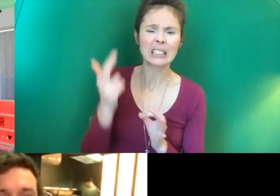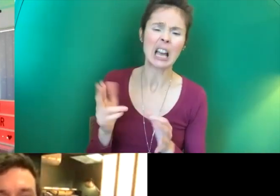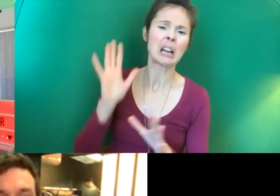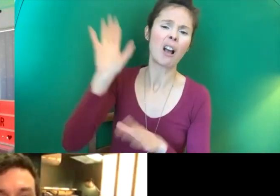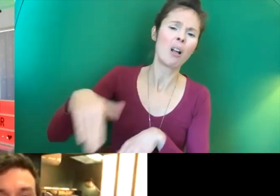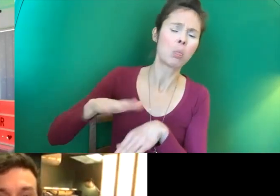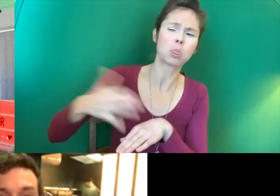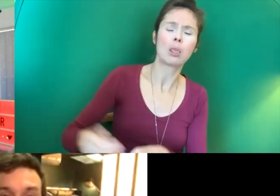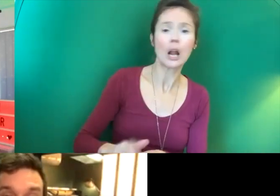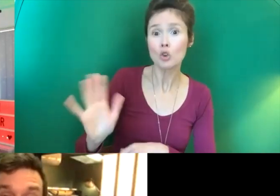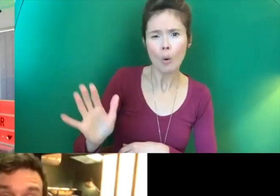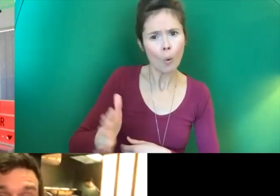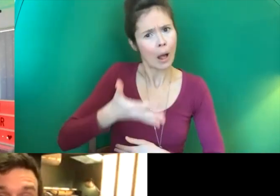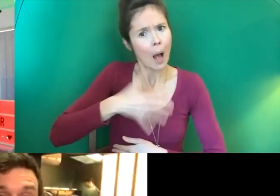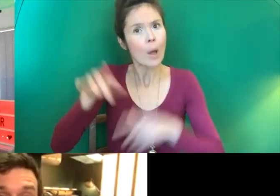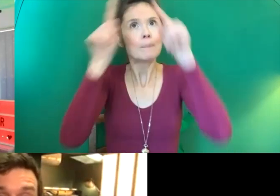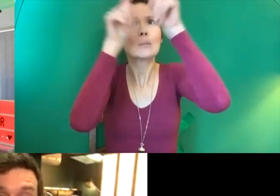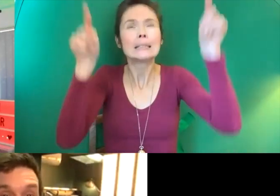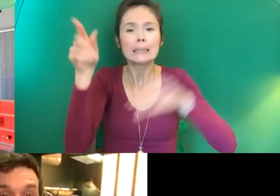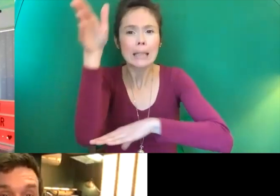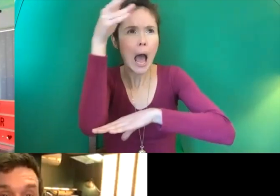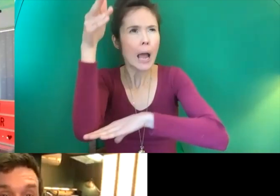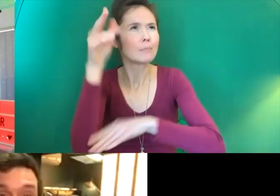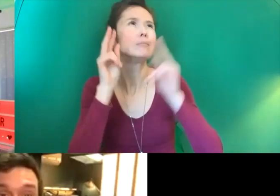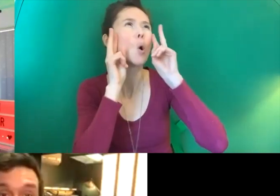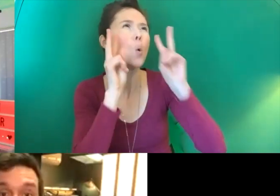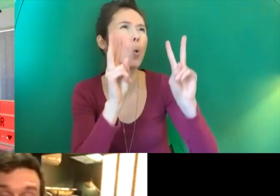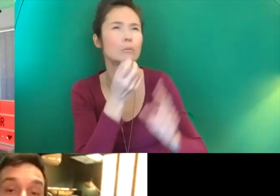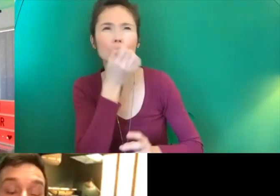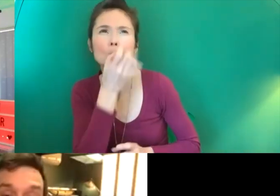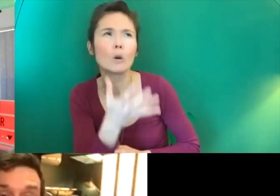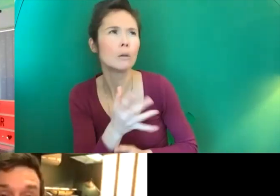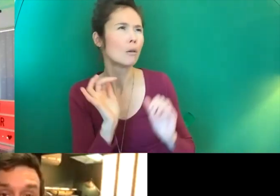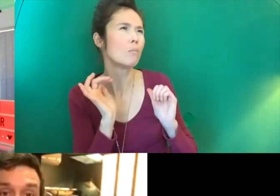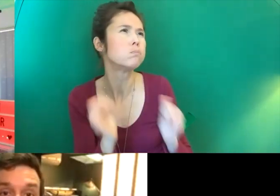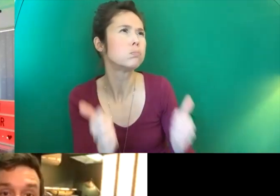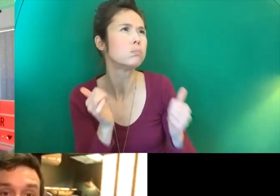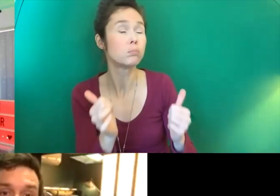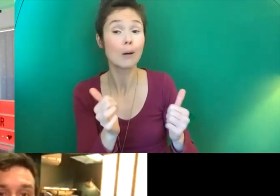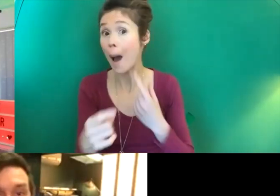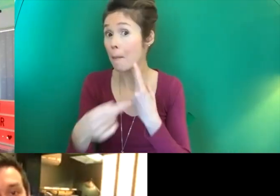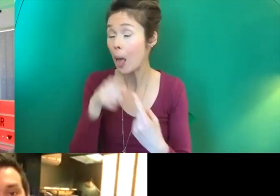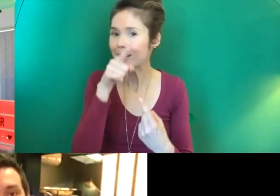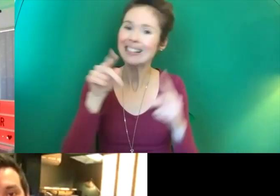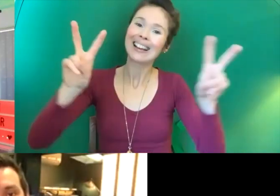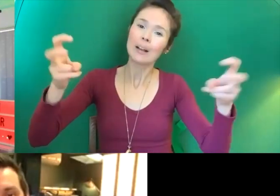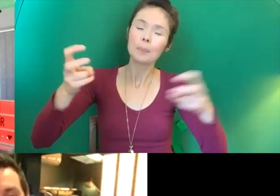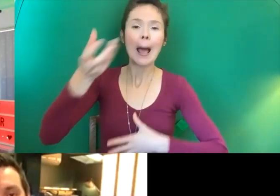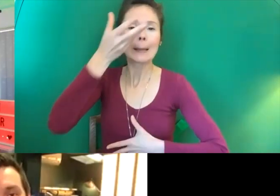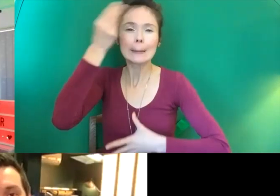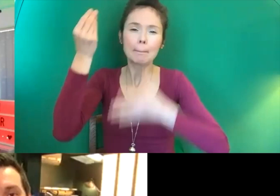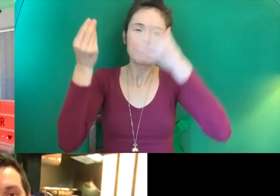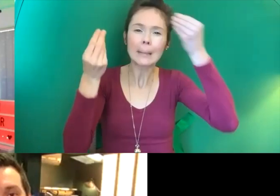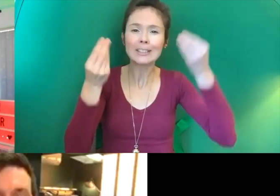signs are designed by a top designer, so they all look great as well as being dementia friendly. So all our signage right